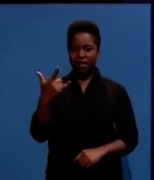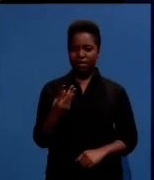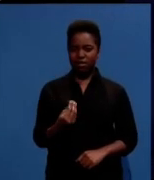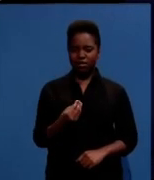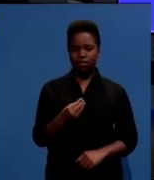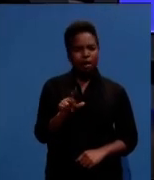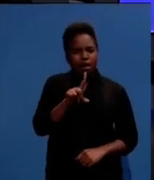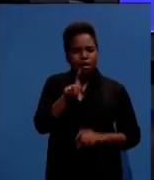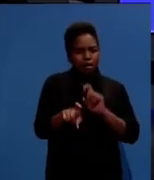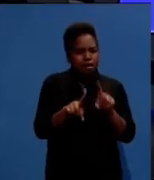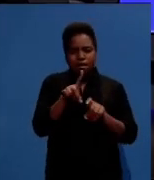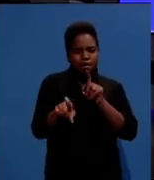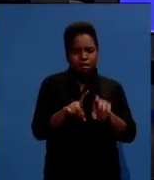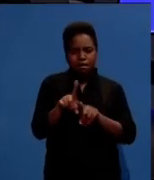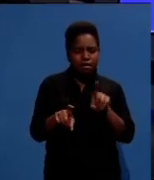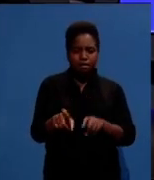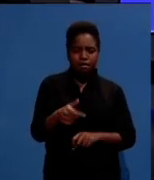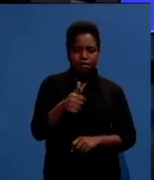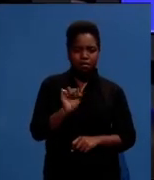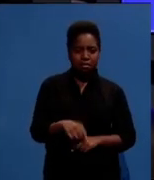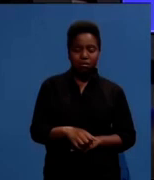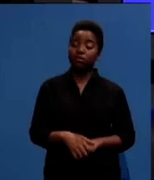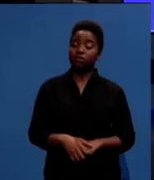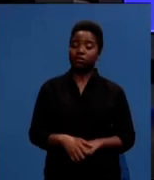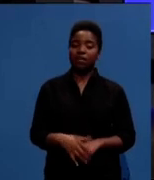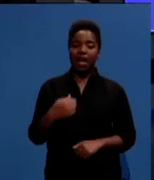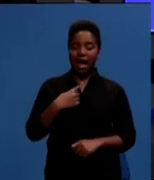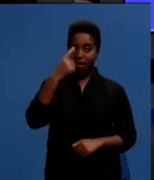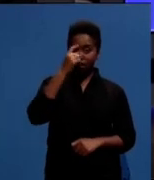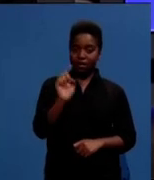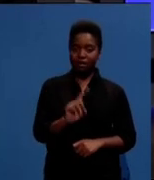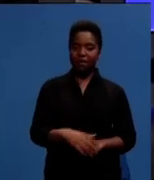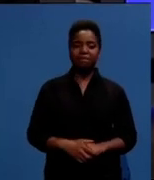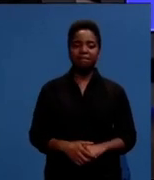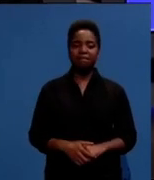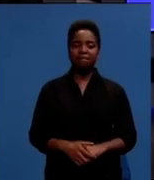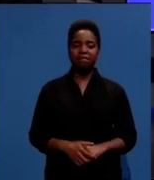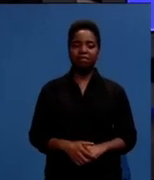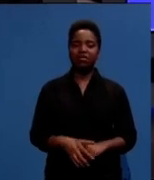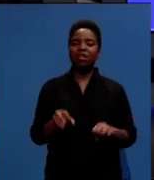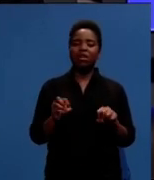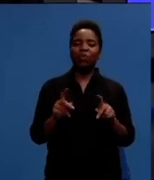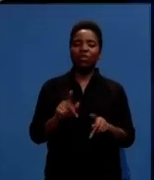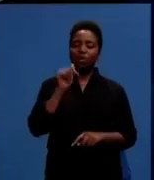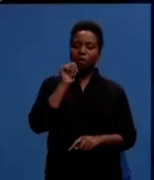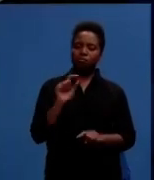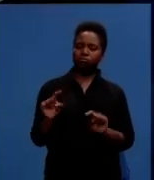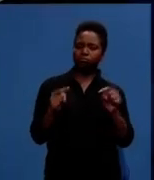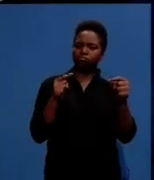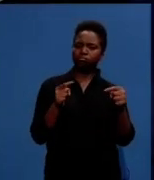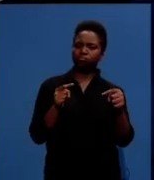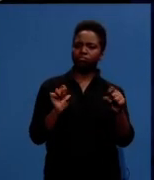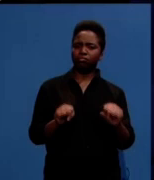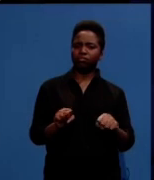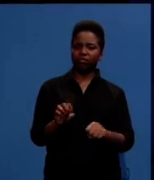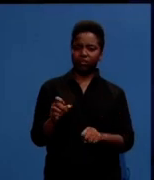ask questions, that they're not afraid to ask questions, I should think. Yes, absolutely. And I think that, you know, it's occasionally okay to argue. I think a